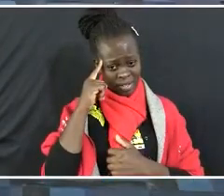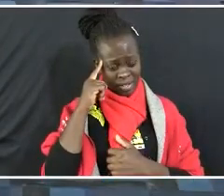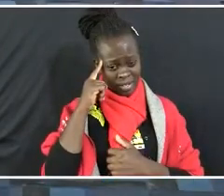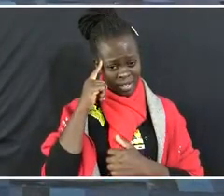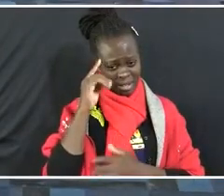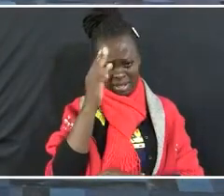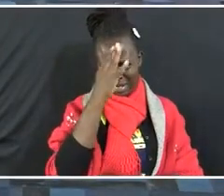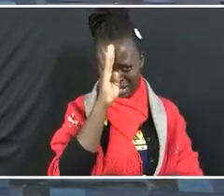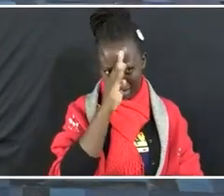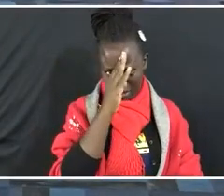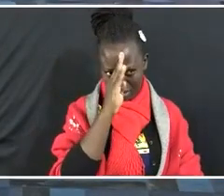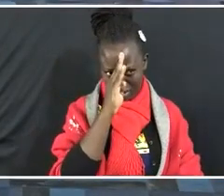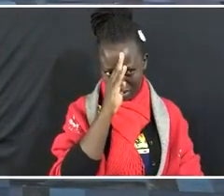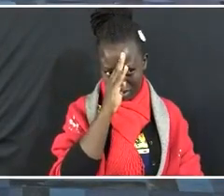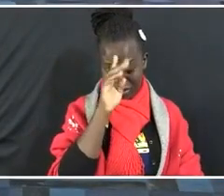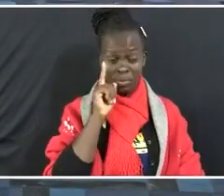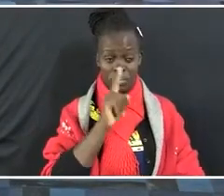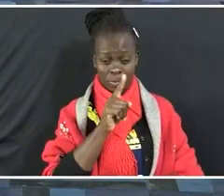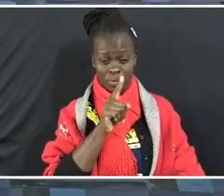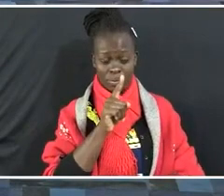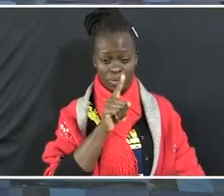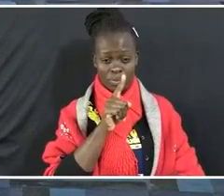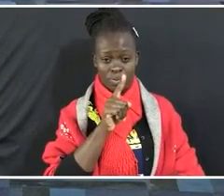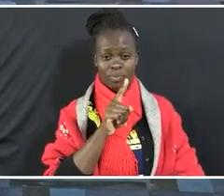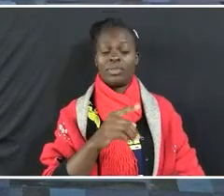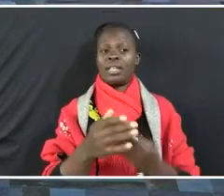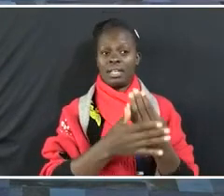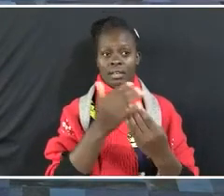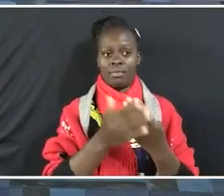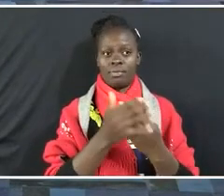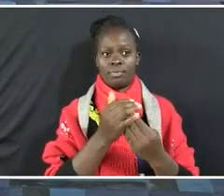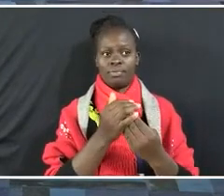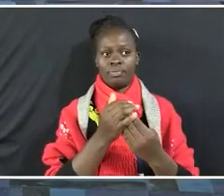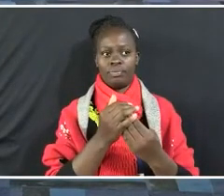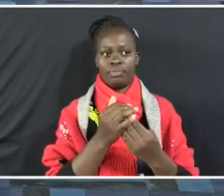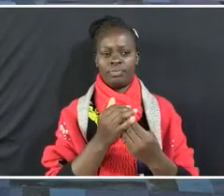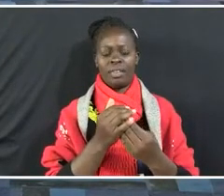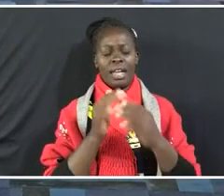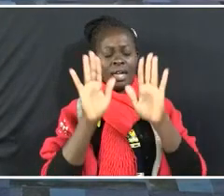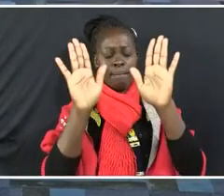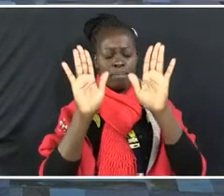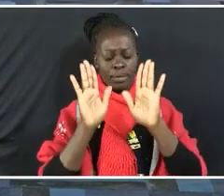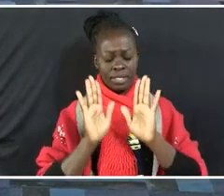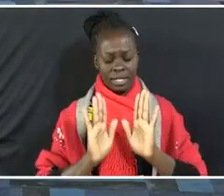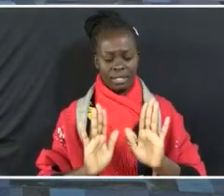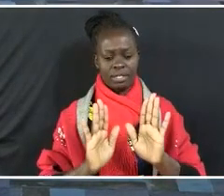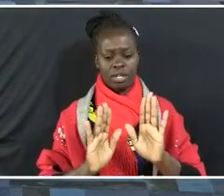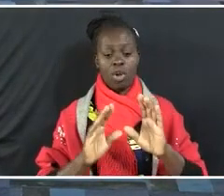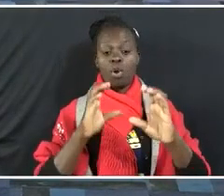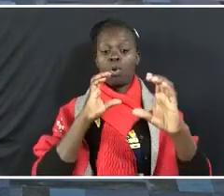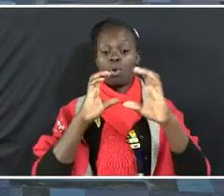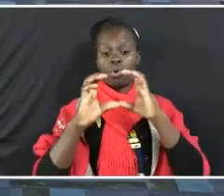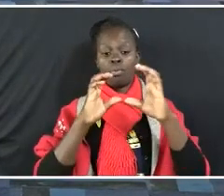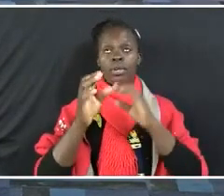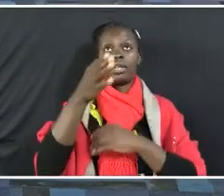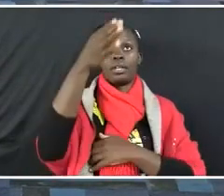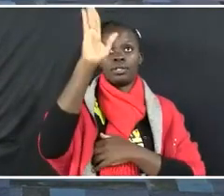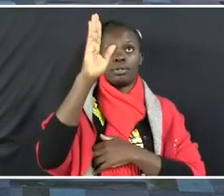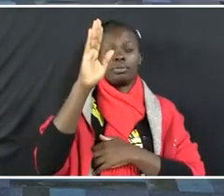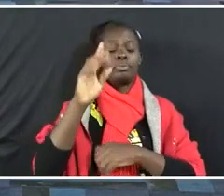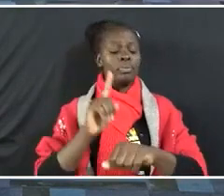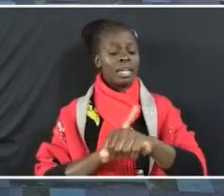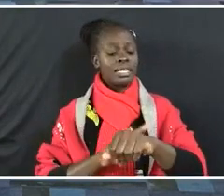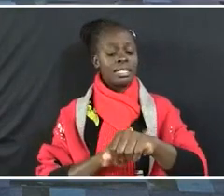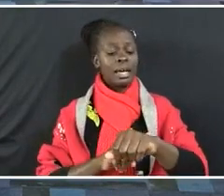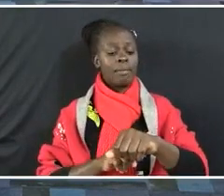Adults who are in the congregation, be in touch with God. Be in touch with God so that when your child wants to go